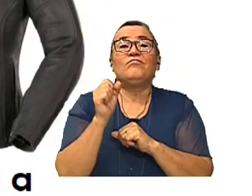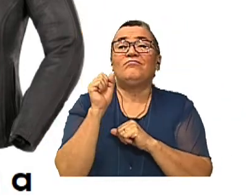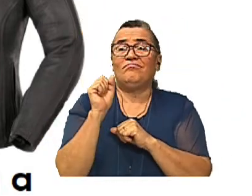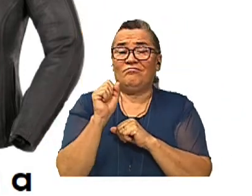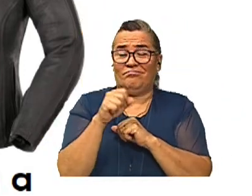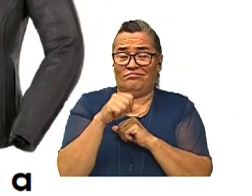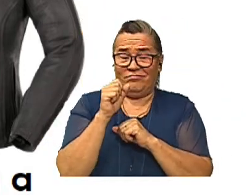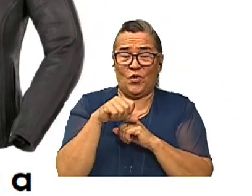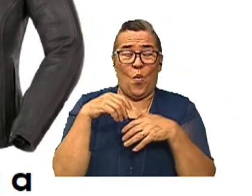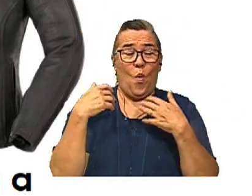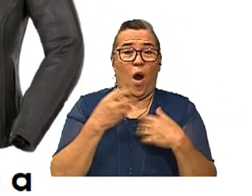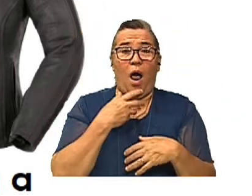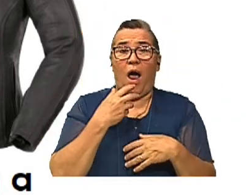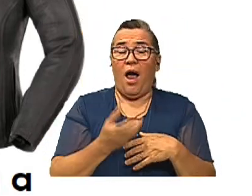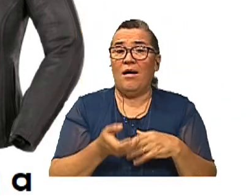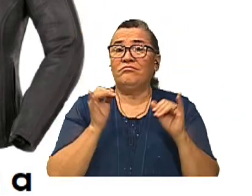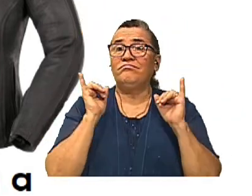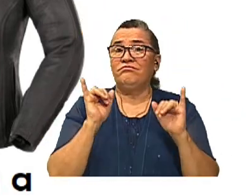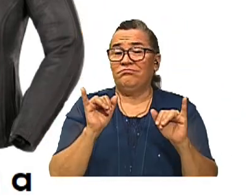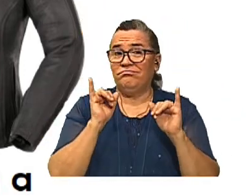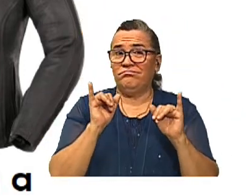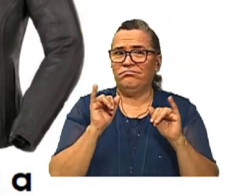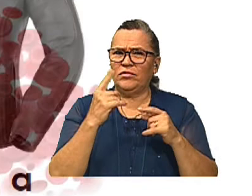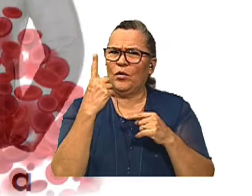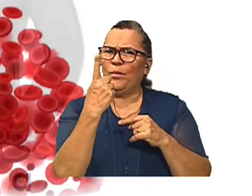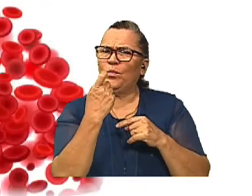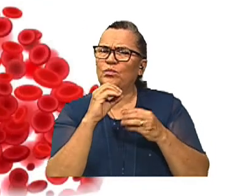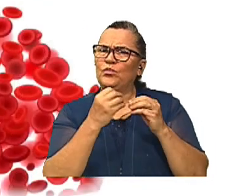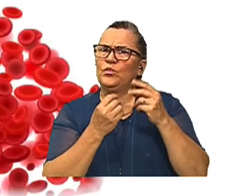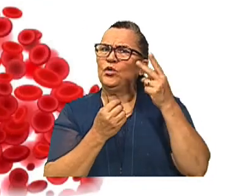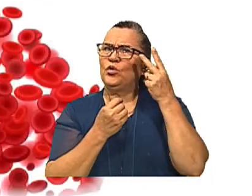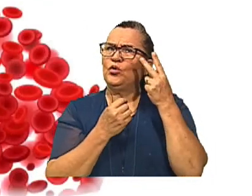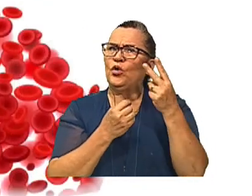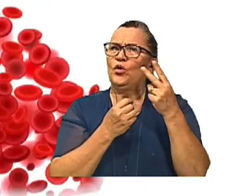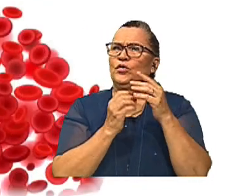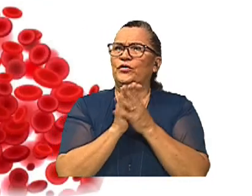Awesome. Okay, question number 2.